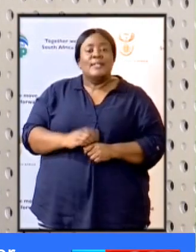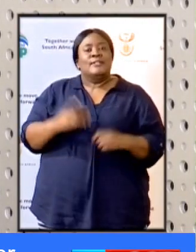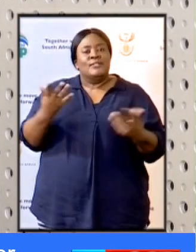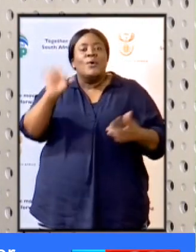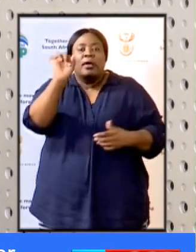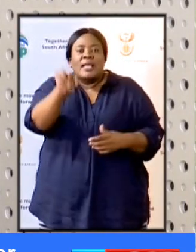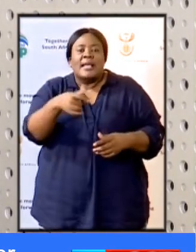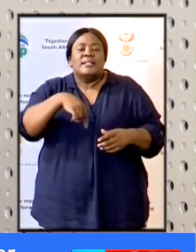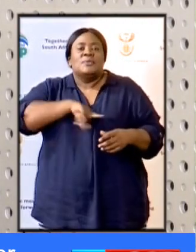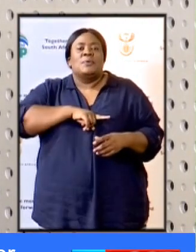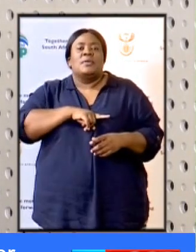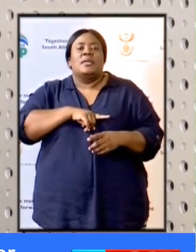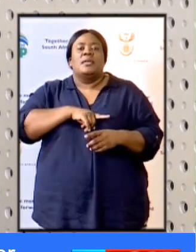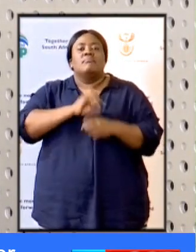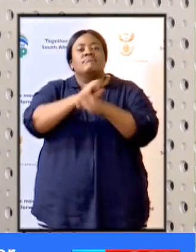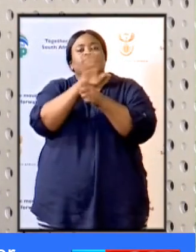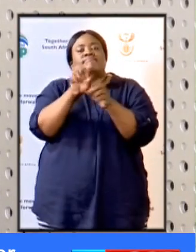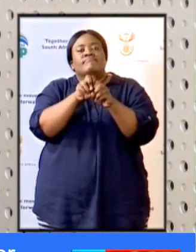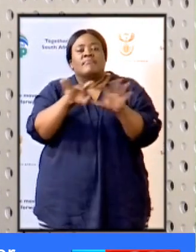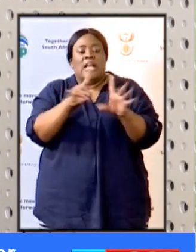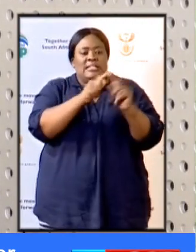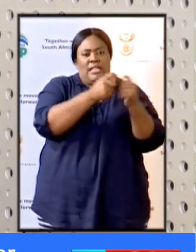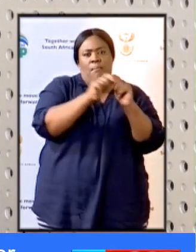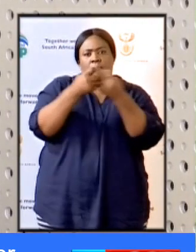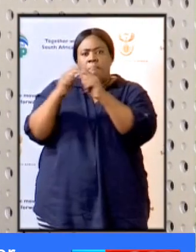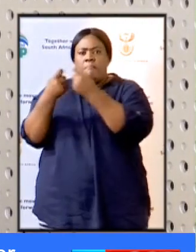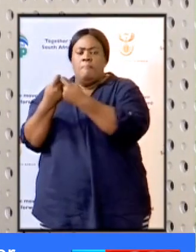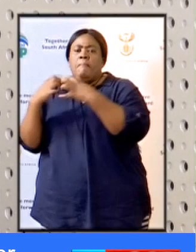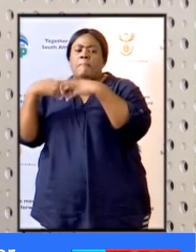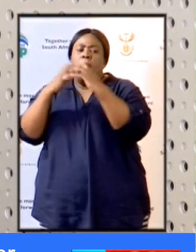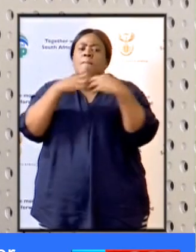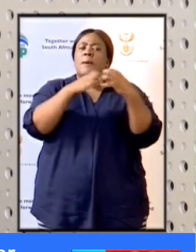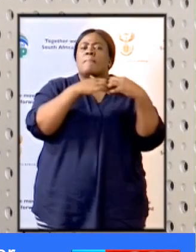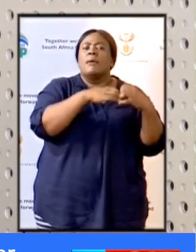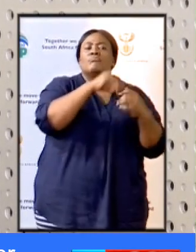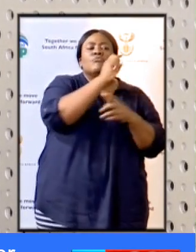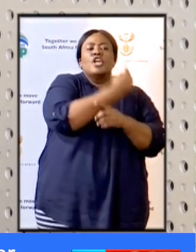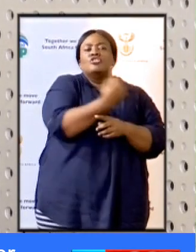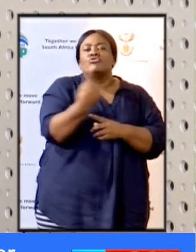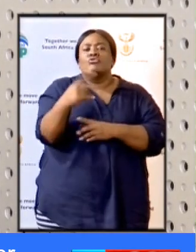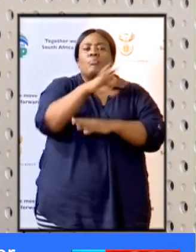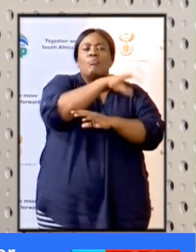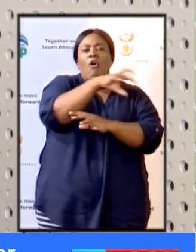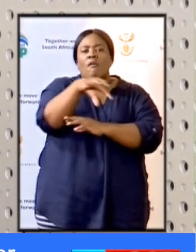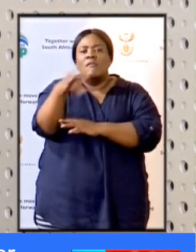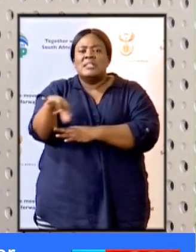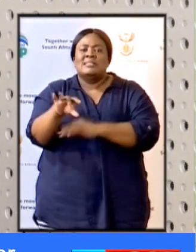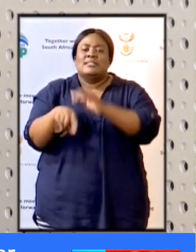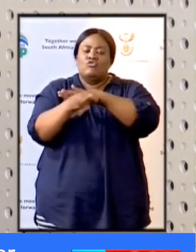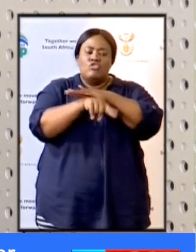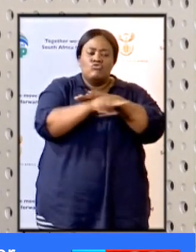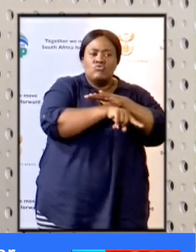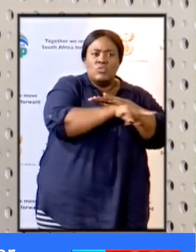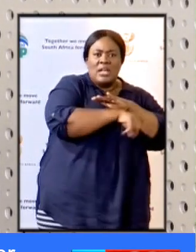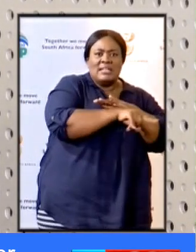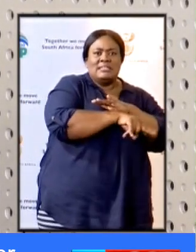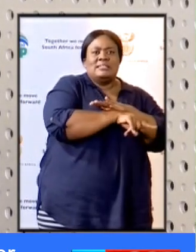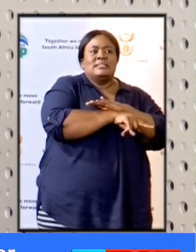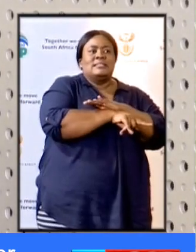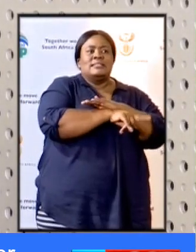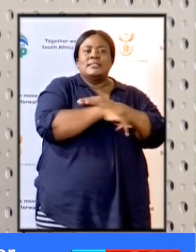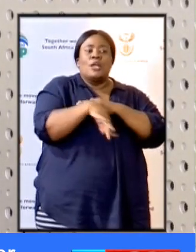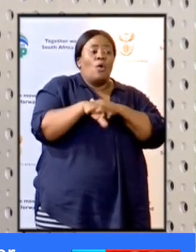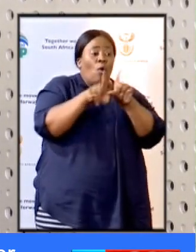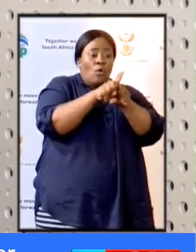establish COVID-19 control teams in every province, in every district, in every circuit, in every